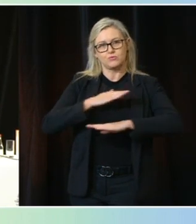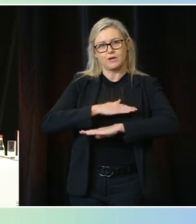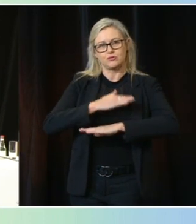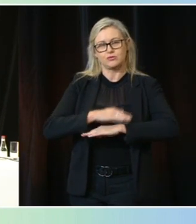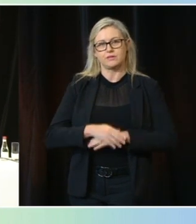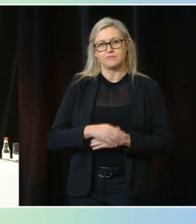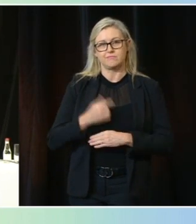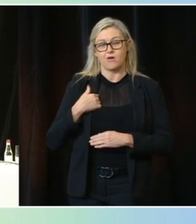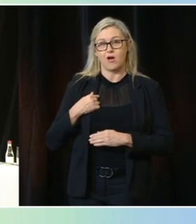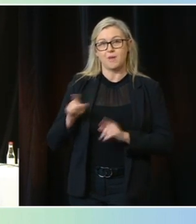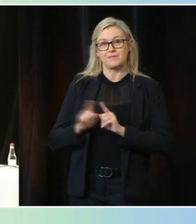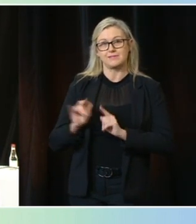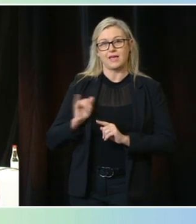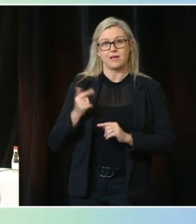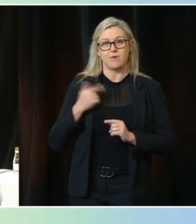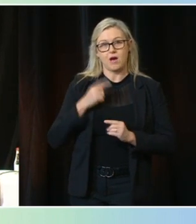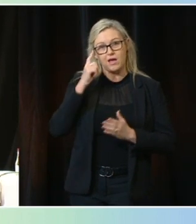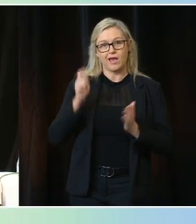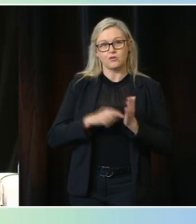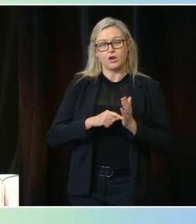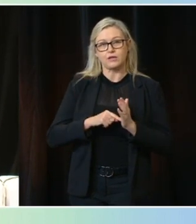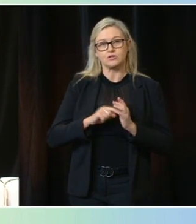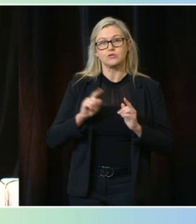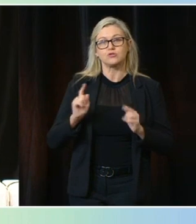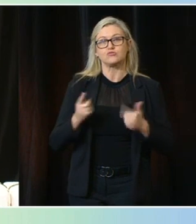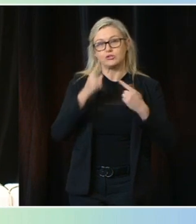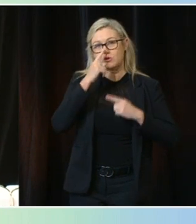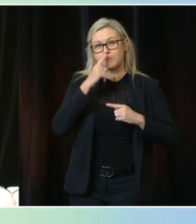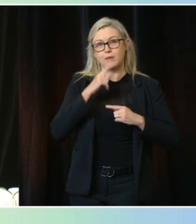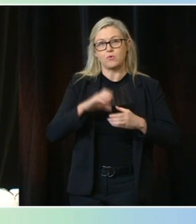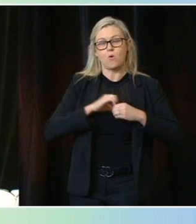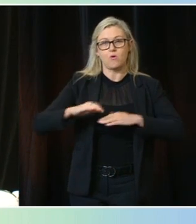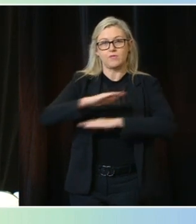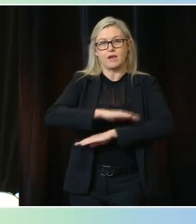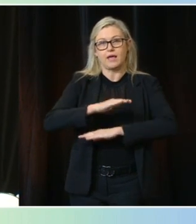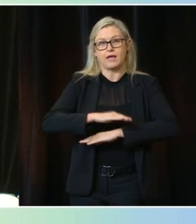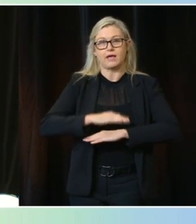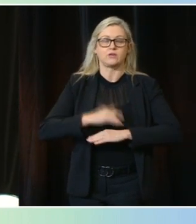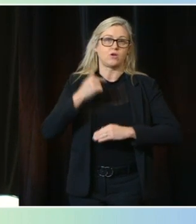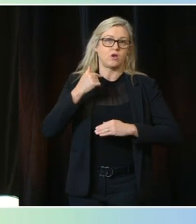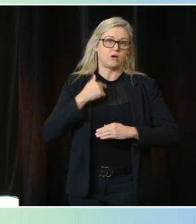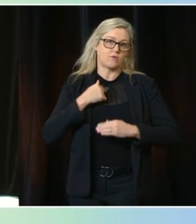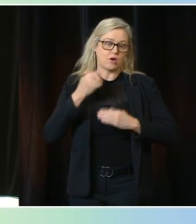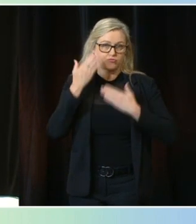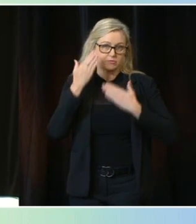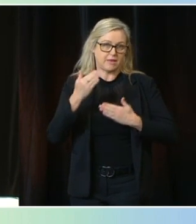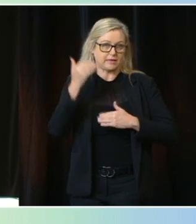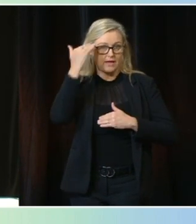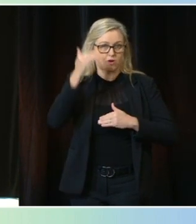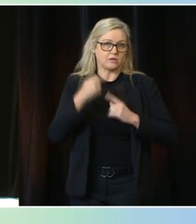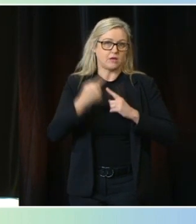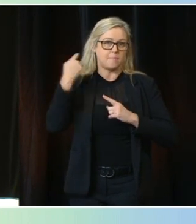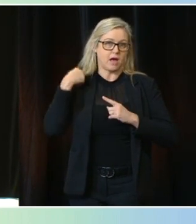him in acknowledging the traditional owners of the land on which we meet I pay my respect to their Elders past present and